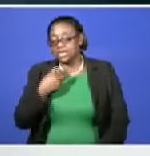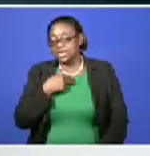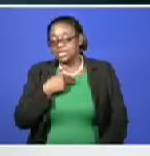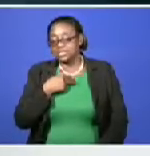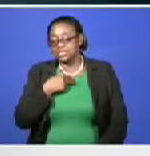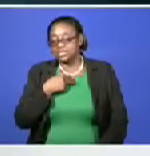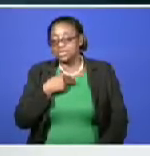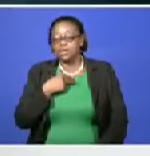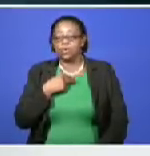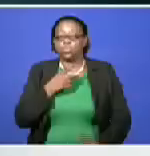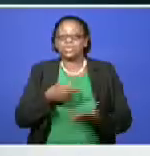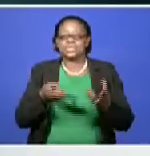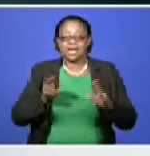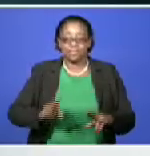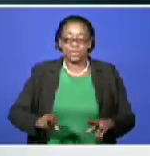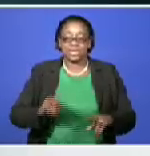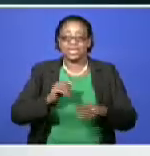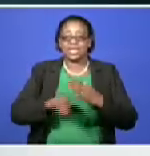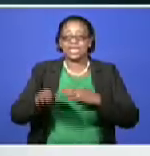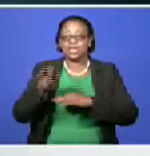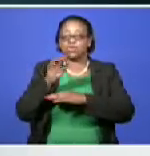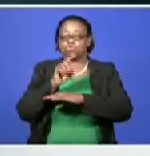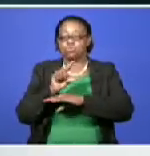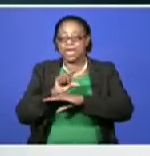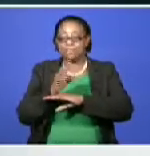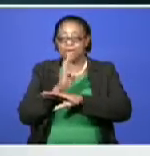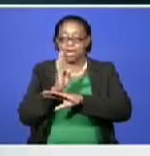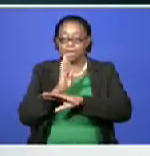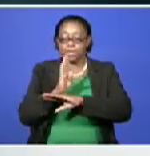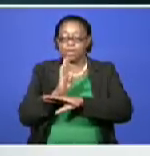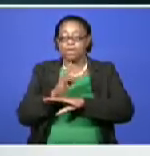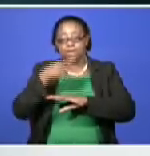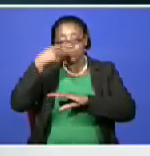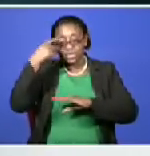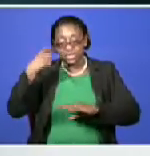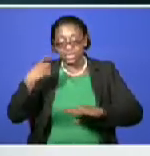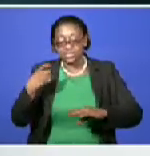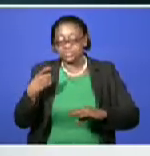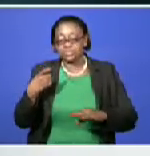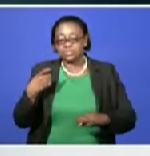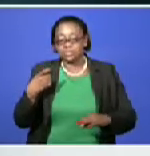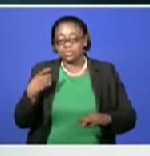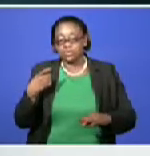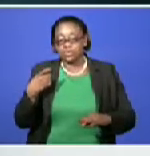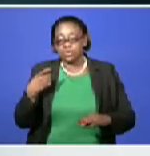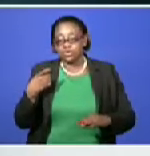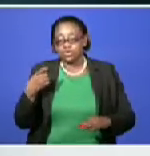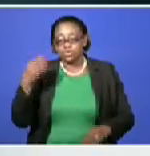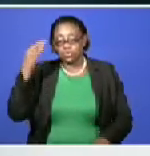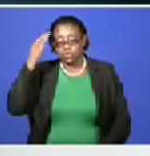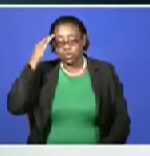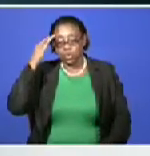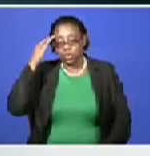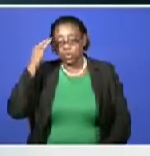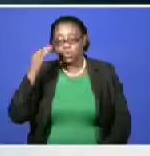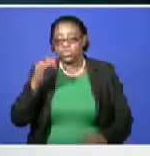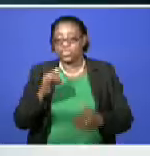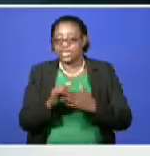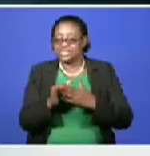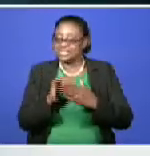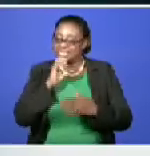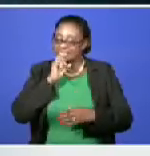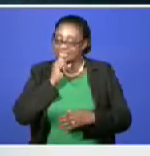shed light on that situation in Grand Bahama, as we articulated before. Earlier, it's a very